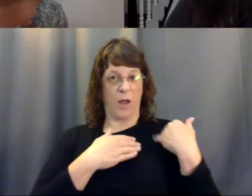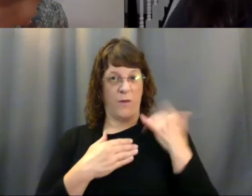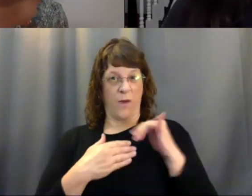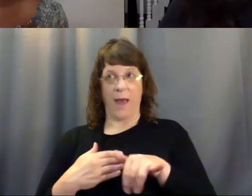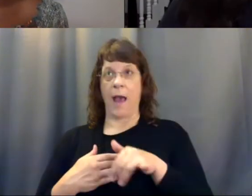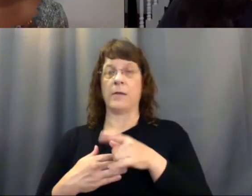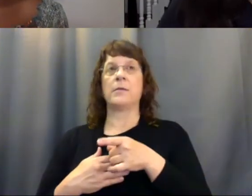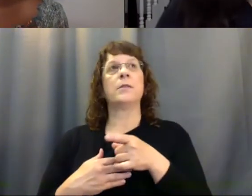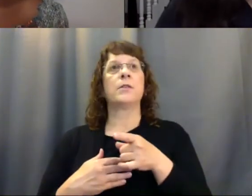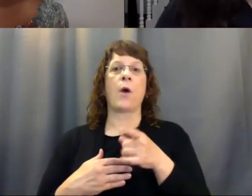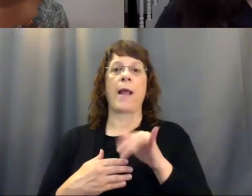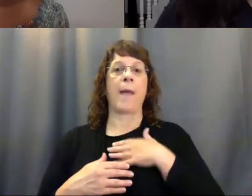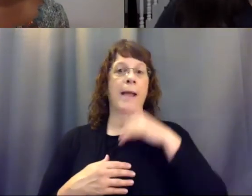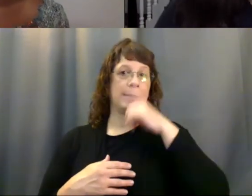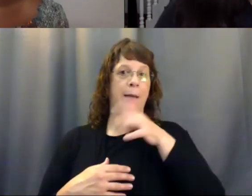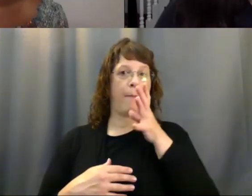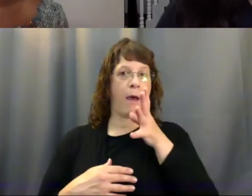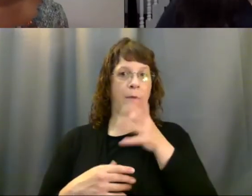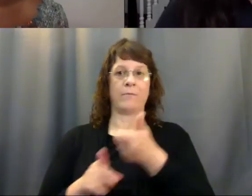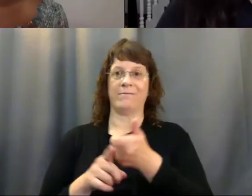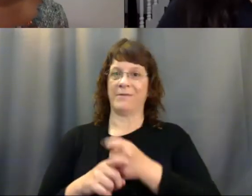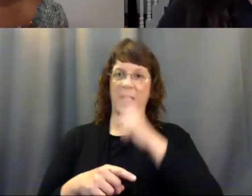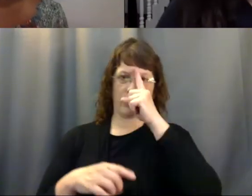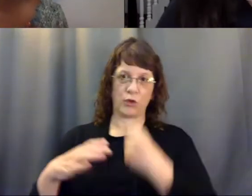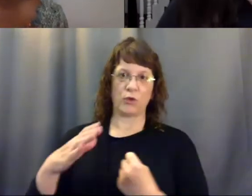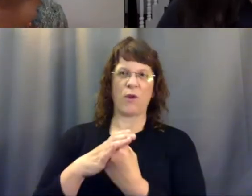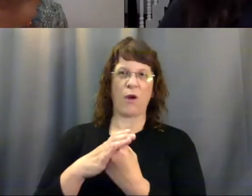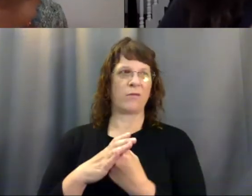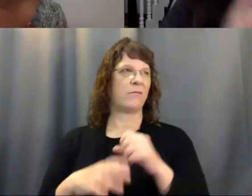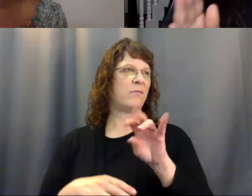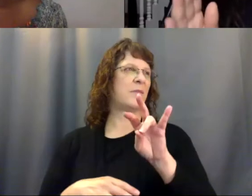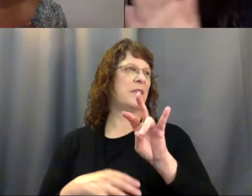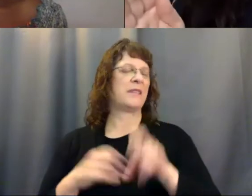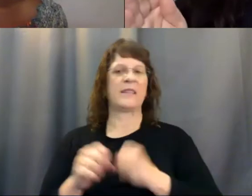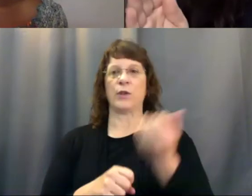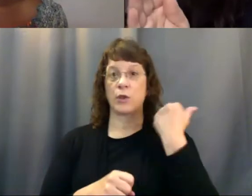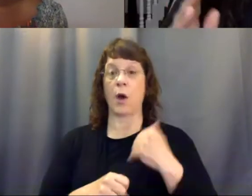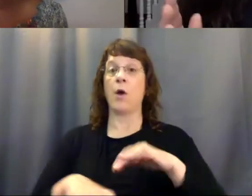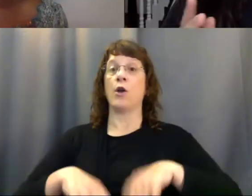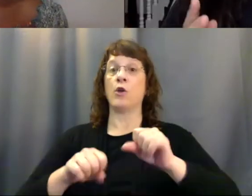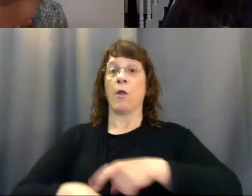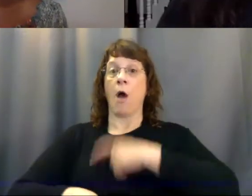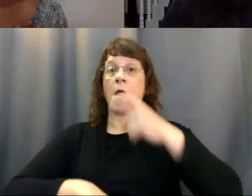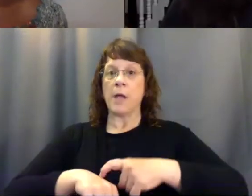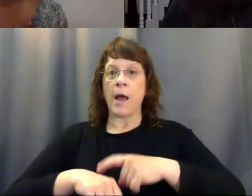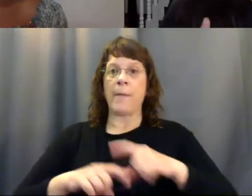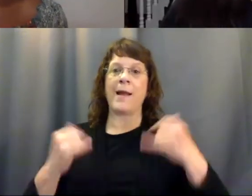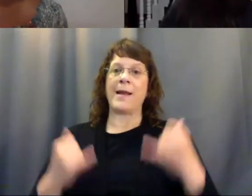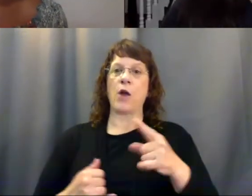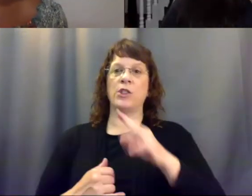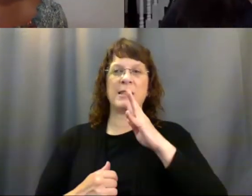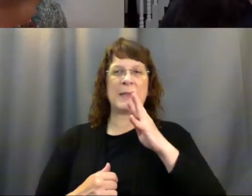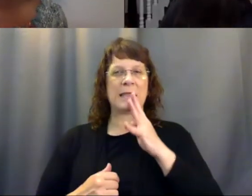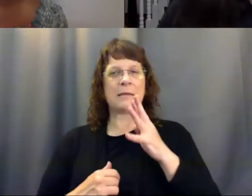like, so my stepmom had a stroke about 7 years ago, and it took her quite a while, but now she speaks